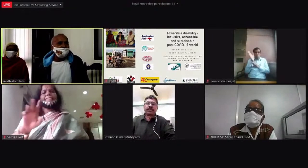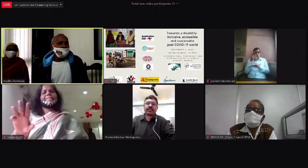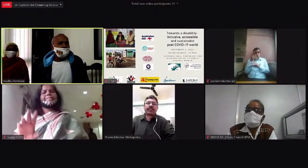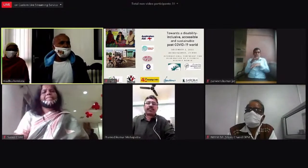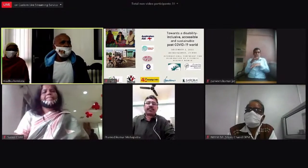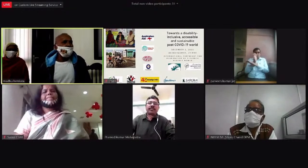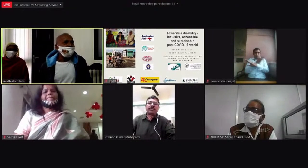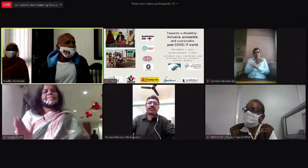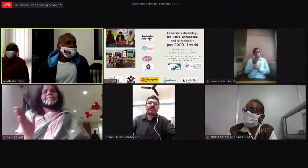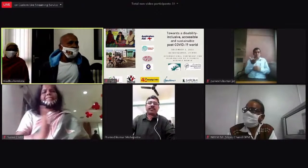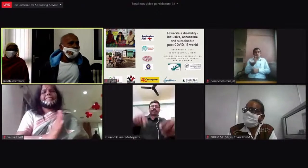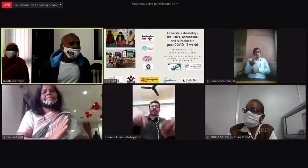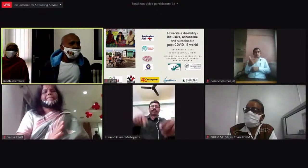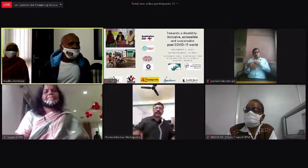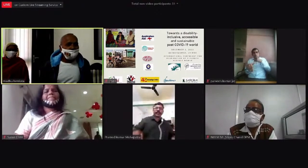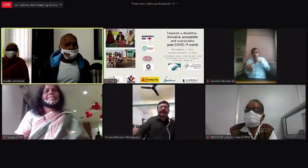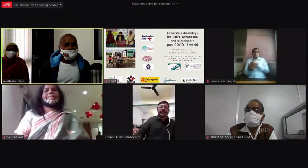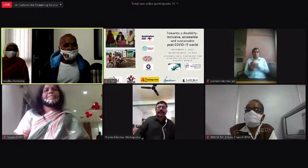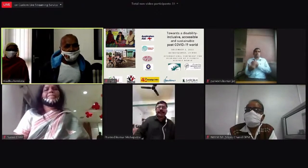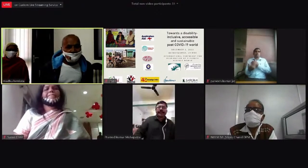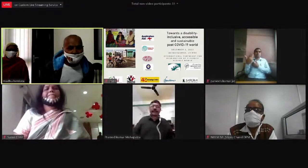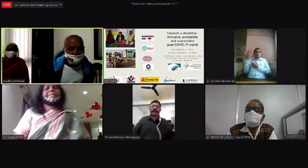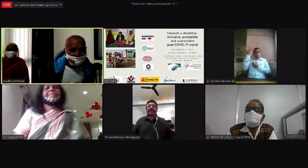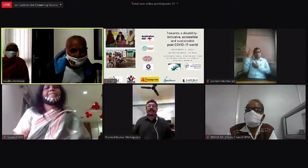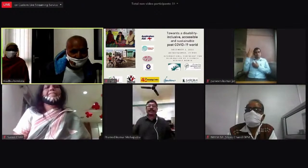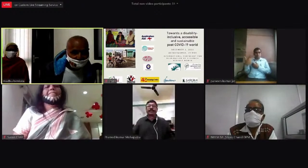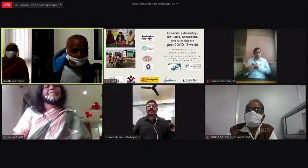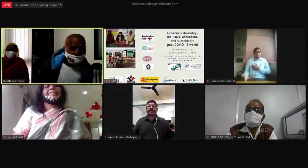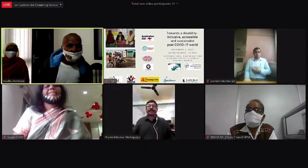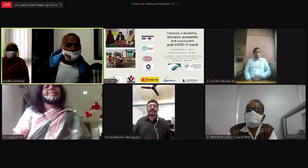And even pre COVID, I have had paralysis.